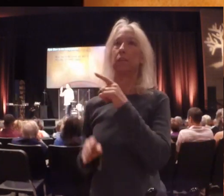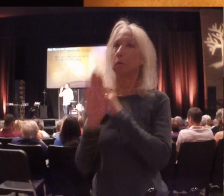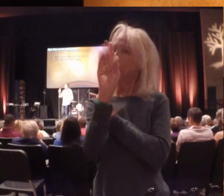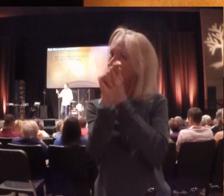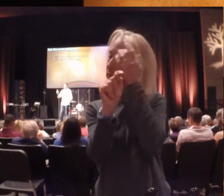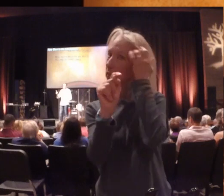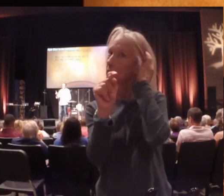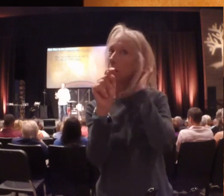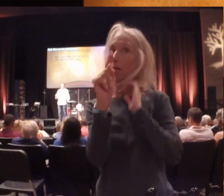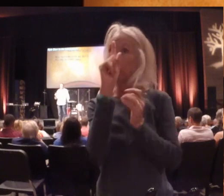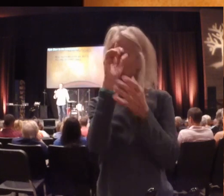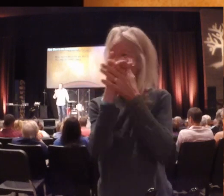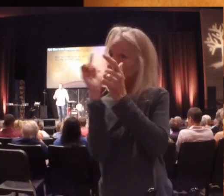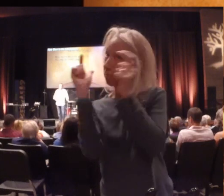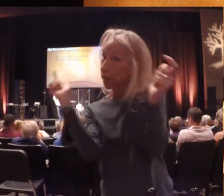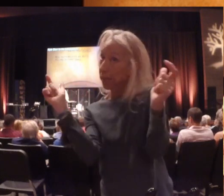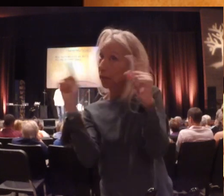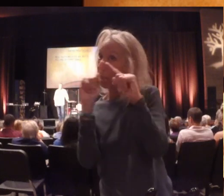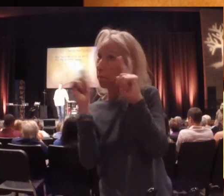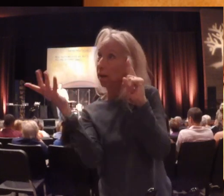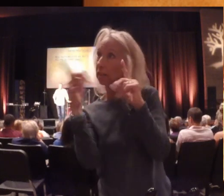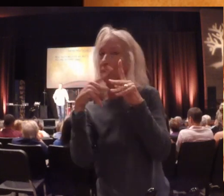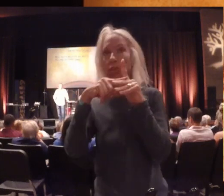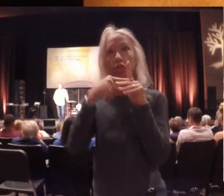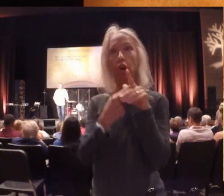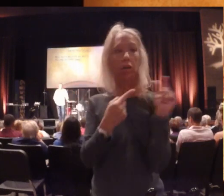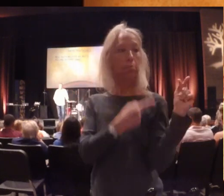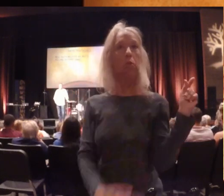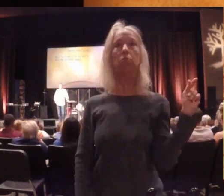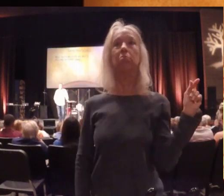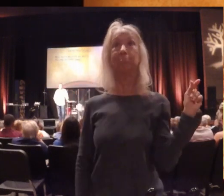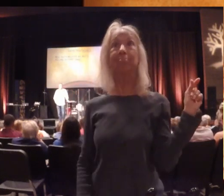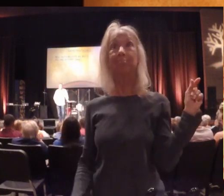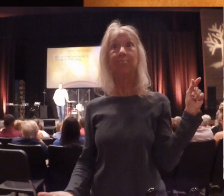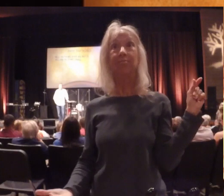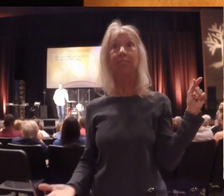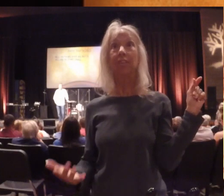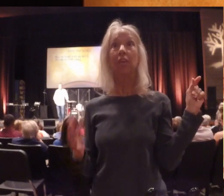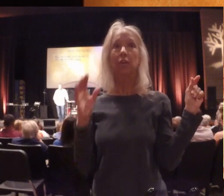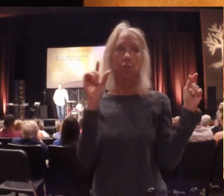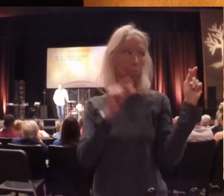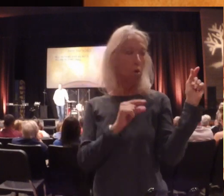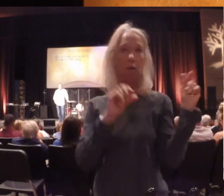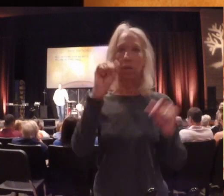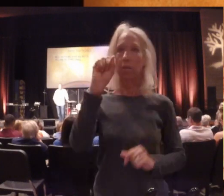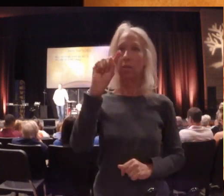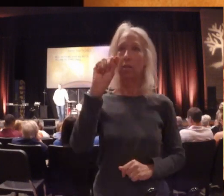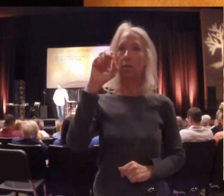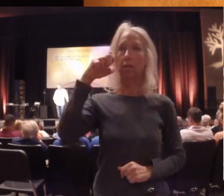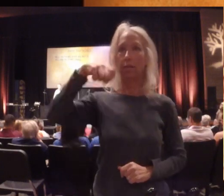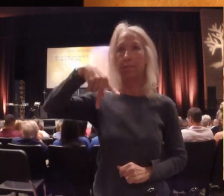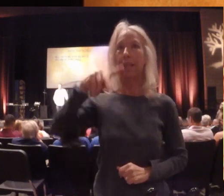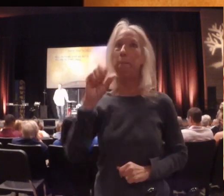this morning. But as we believe big, we need to be willing to start small, to take some small